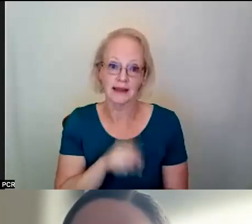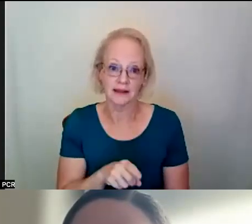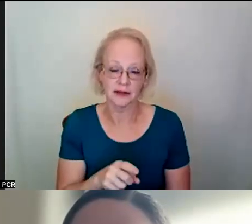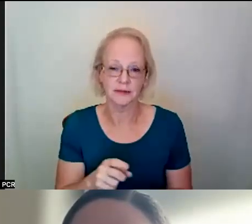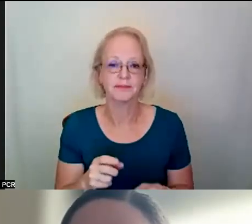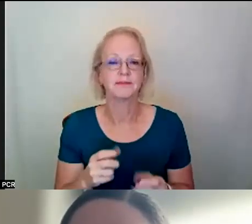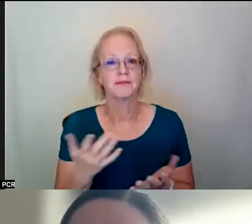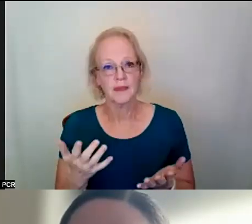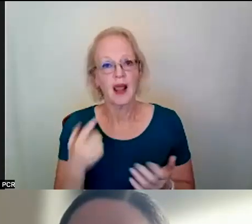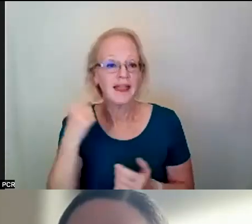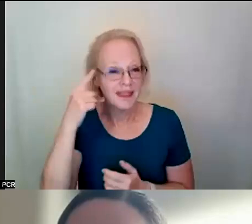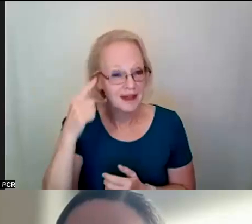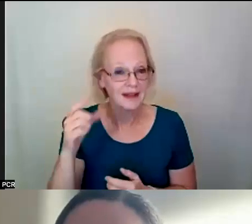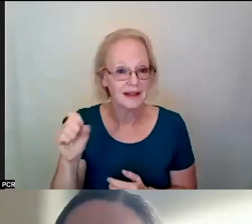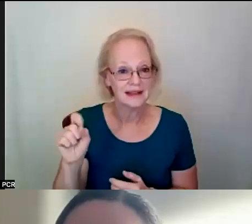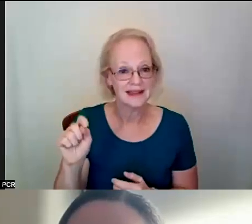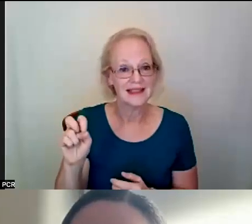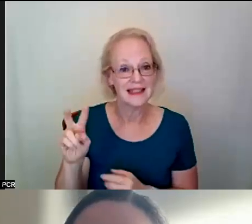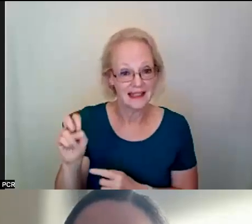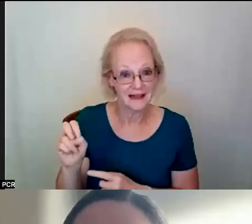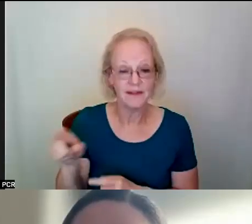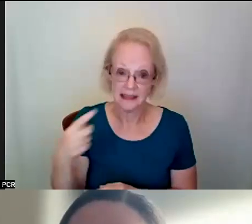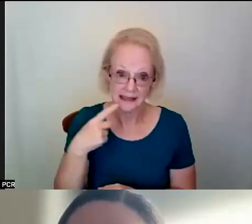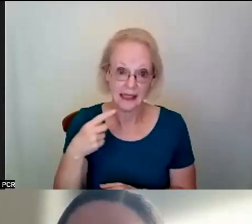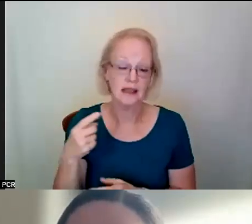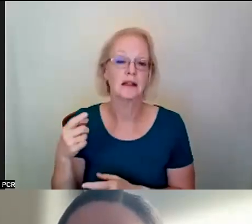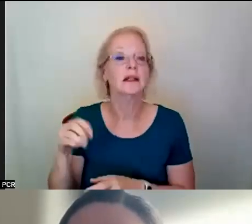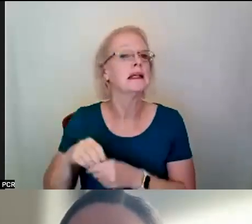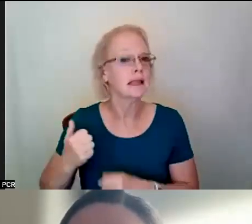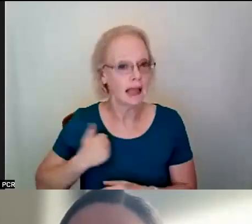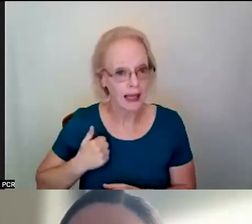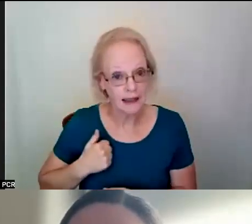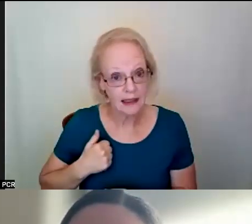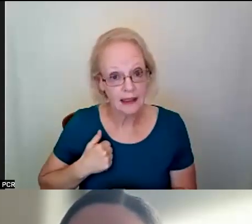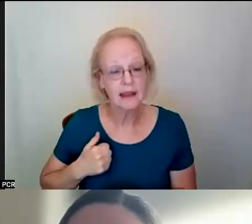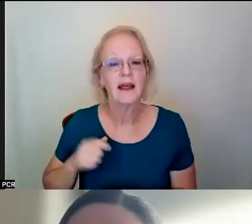what Steve said about, in Canada, they have these